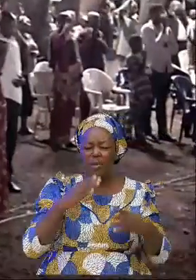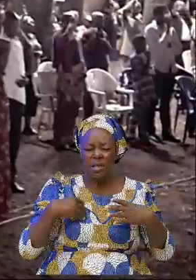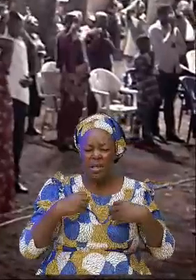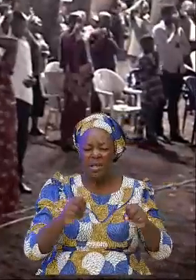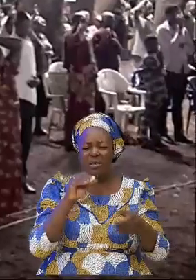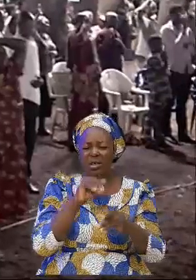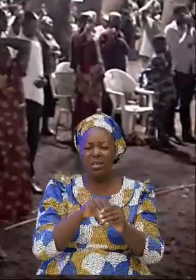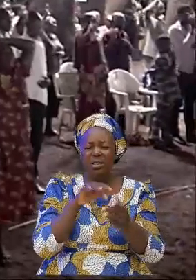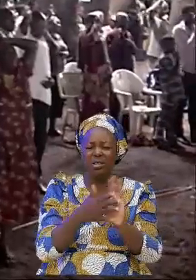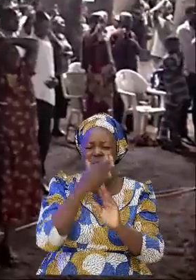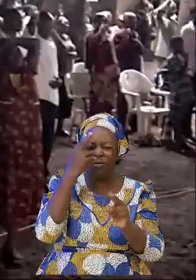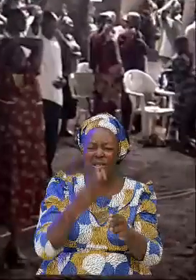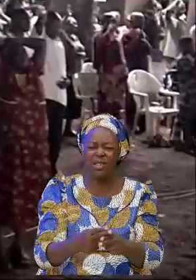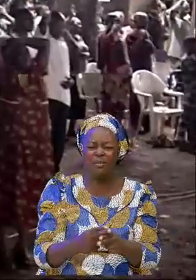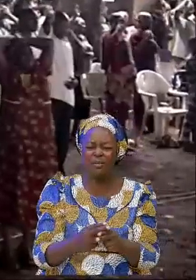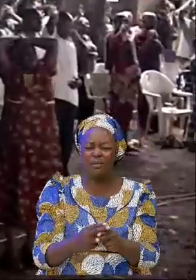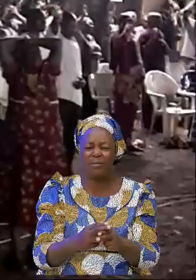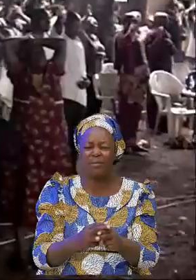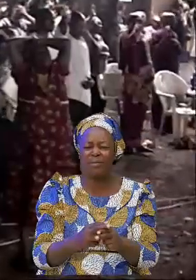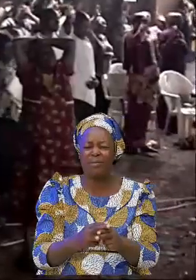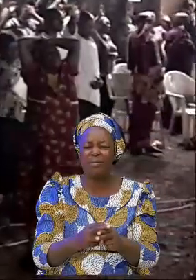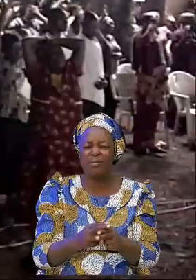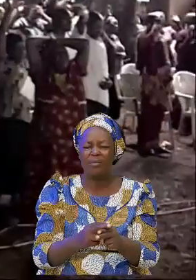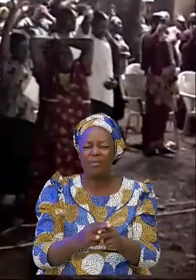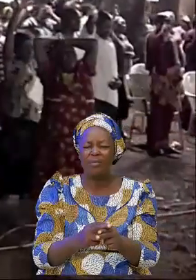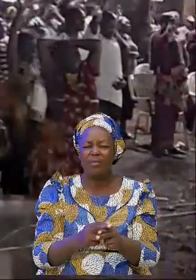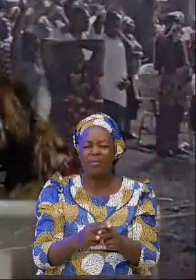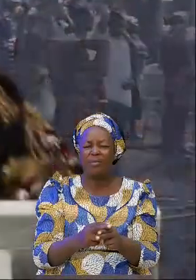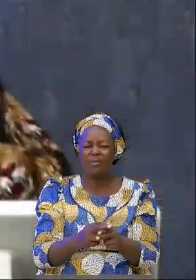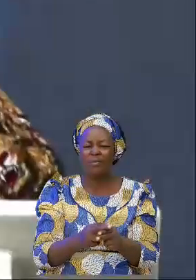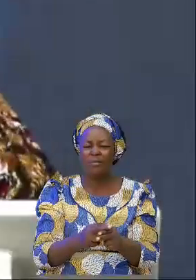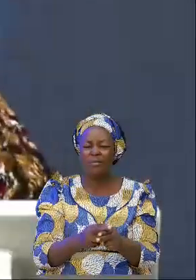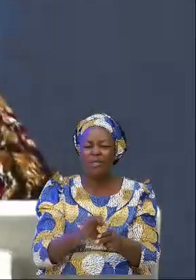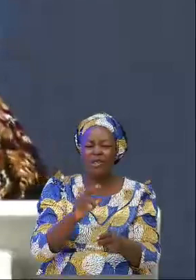Cancer patient, be healed in Jesus' name.